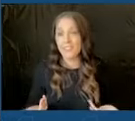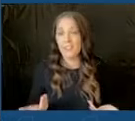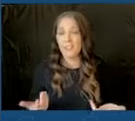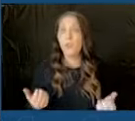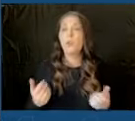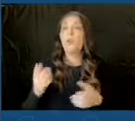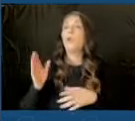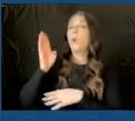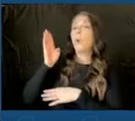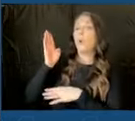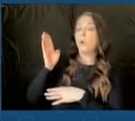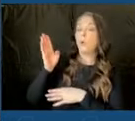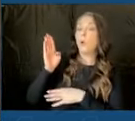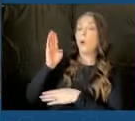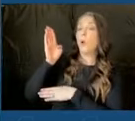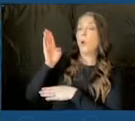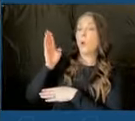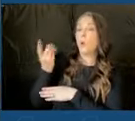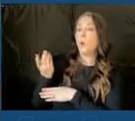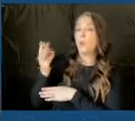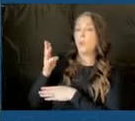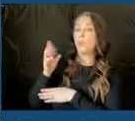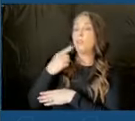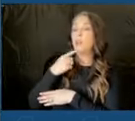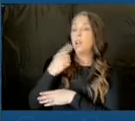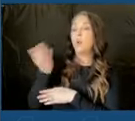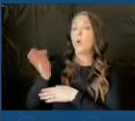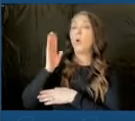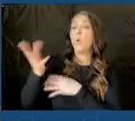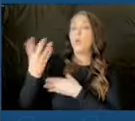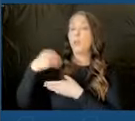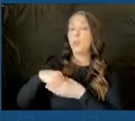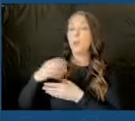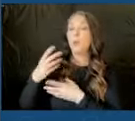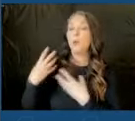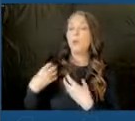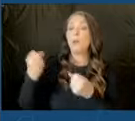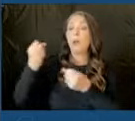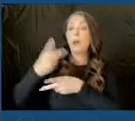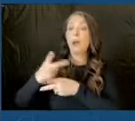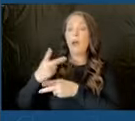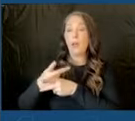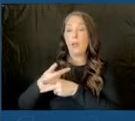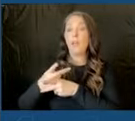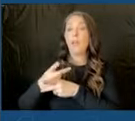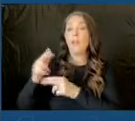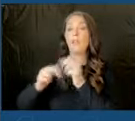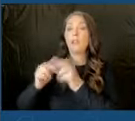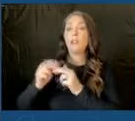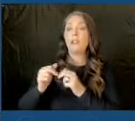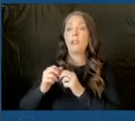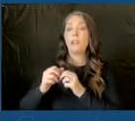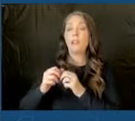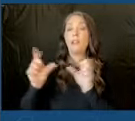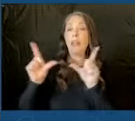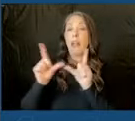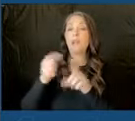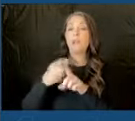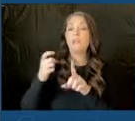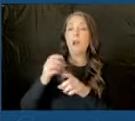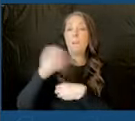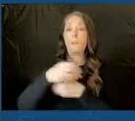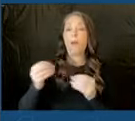include also healthcare facilities that are licensed by the Office of Mental Hygiene. So all of these are settings in which